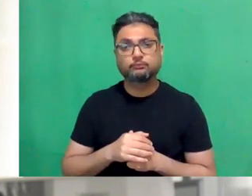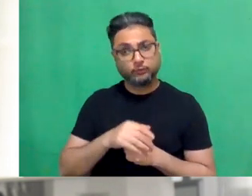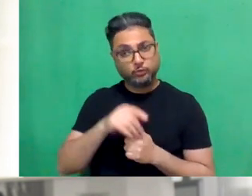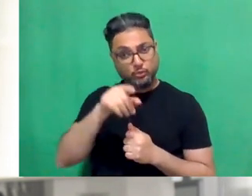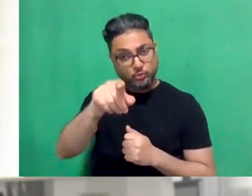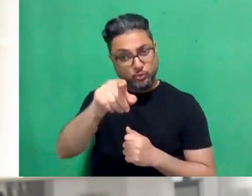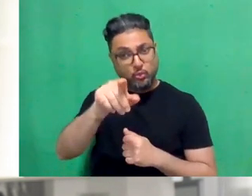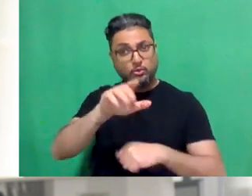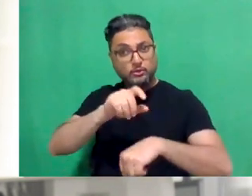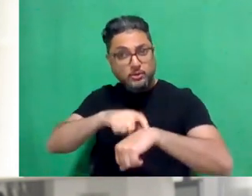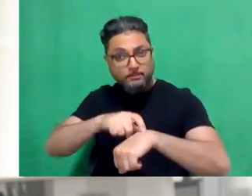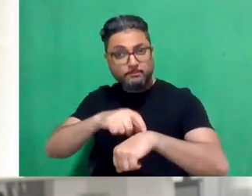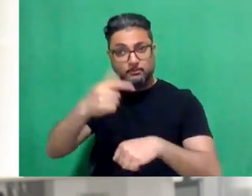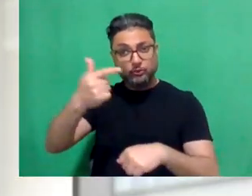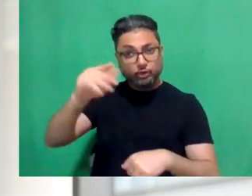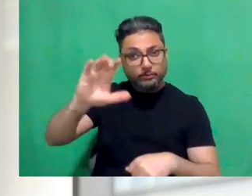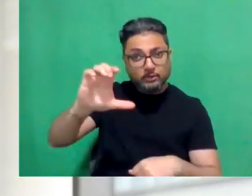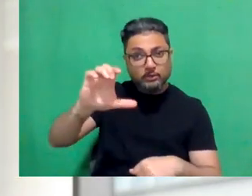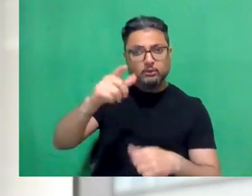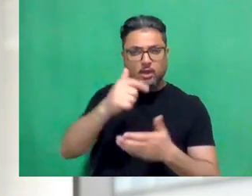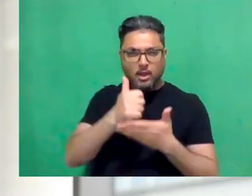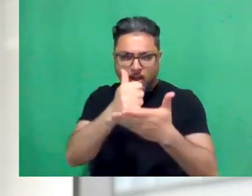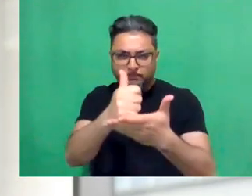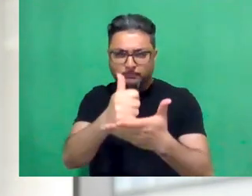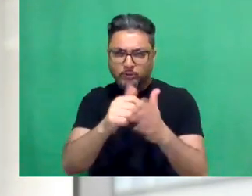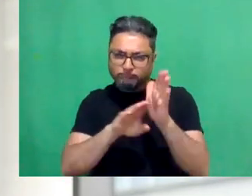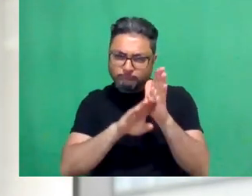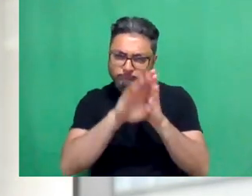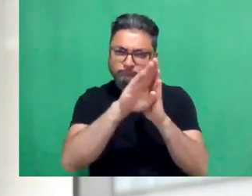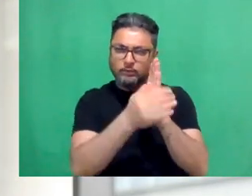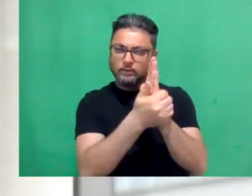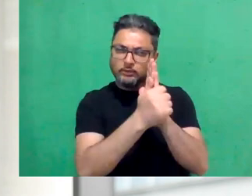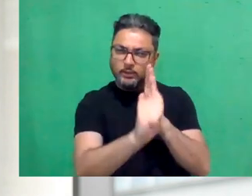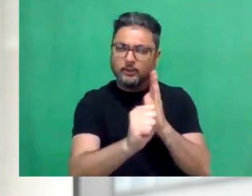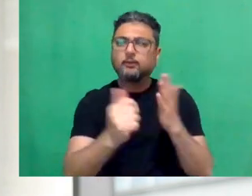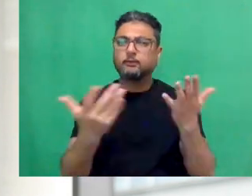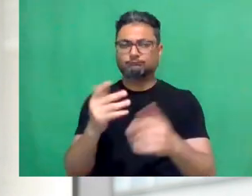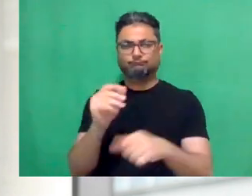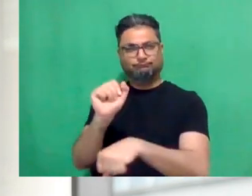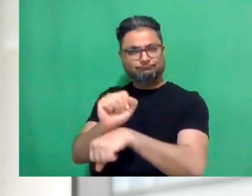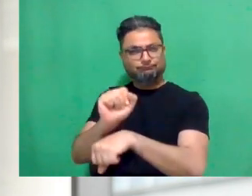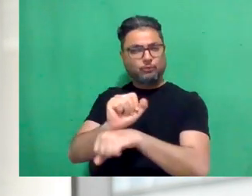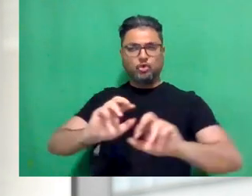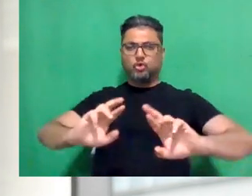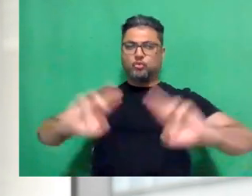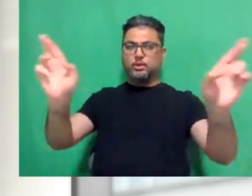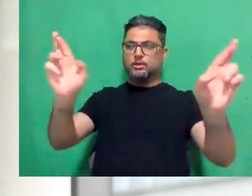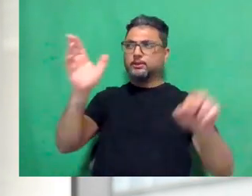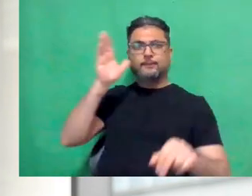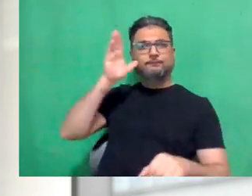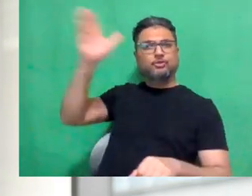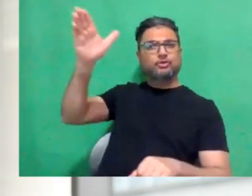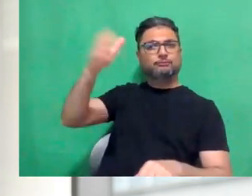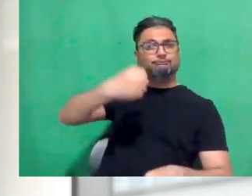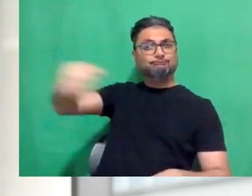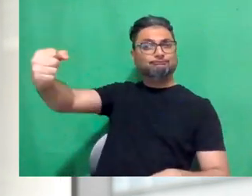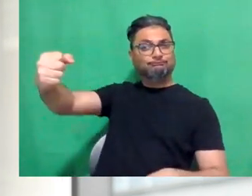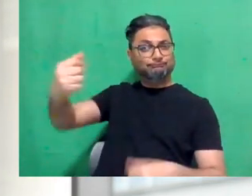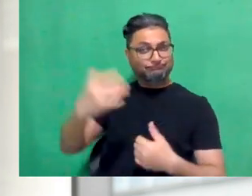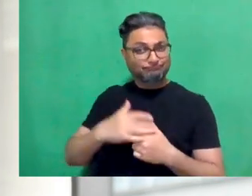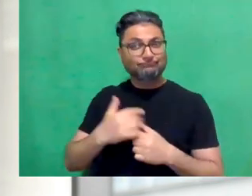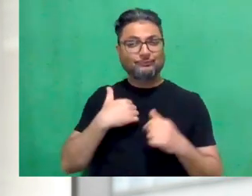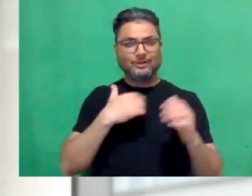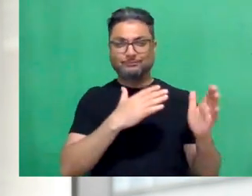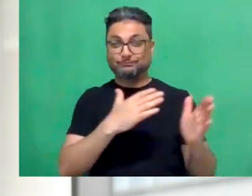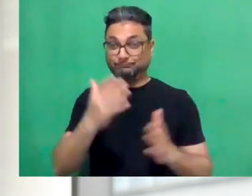that employers are looking for. As I prepare to retire this summer, I find myself thinking back to over 17 years ago when